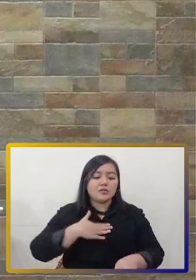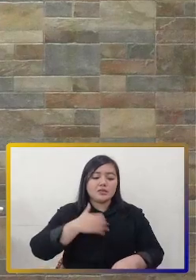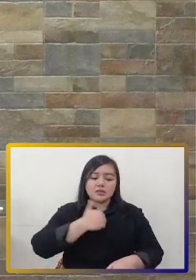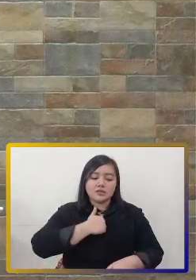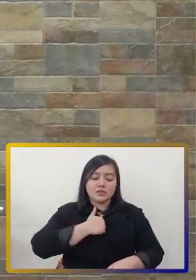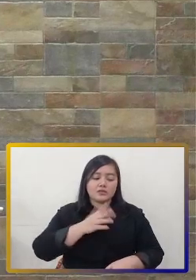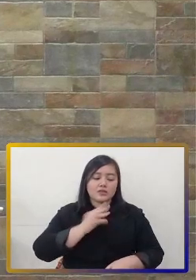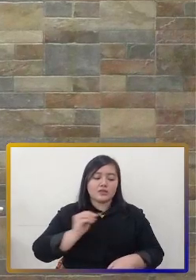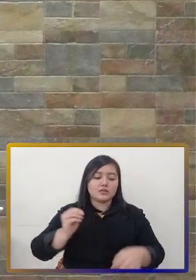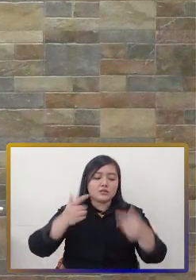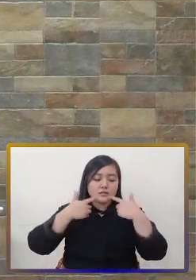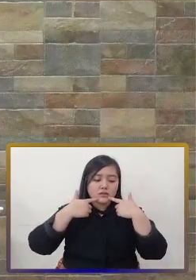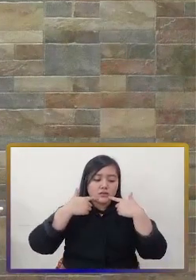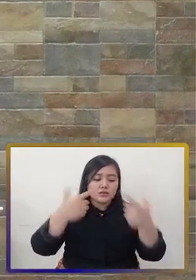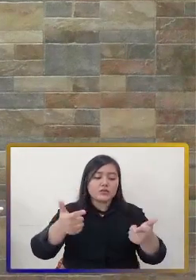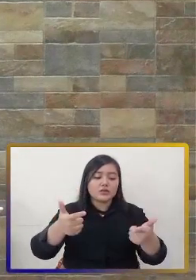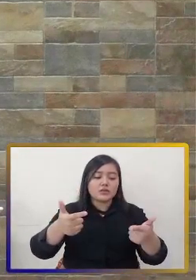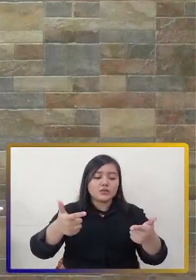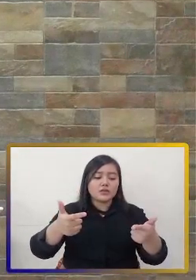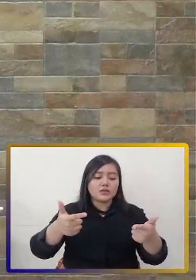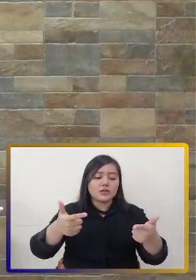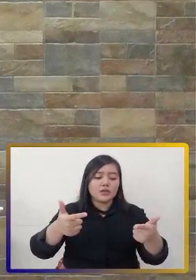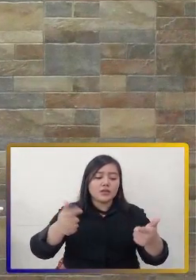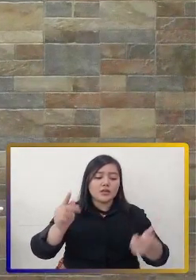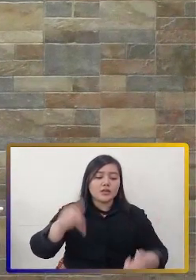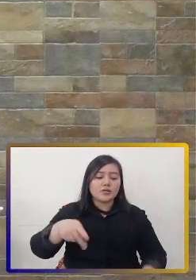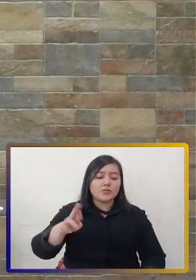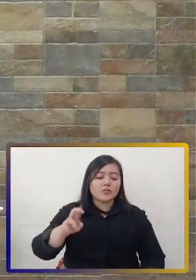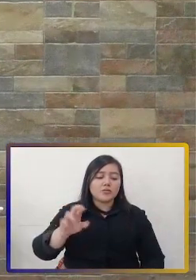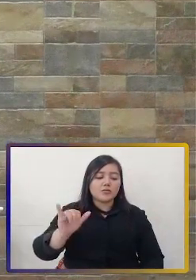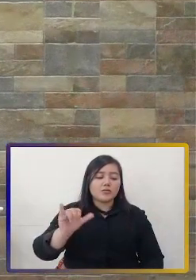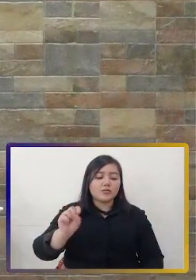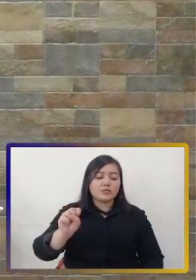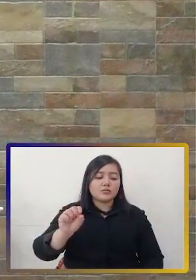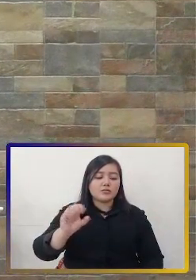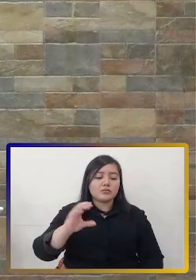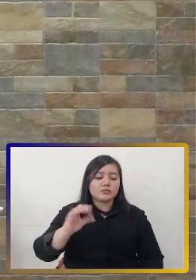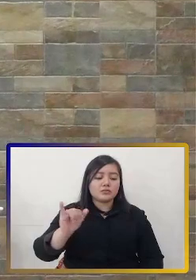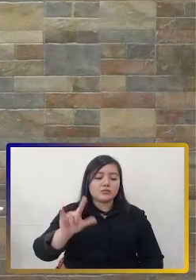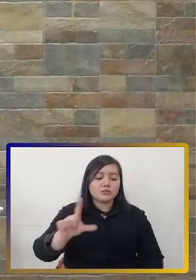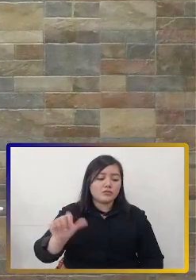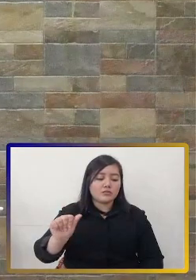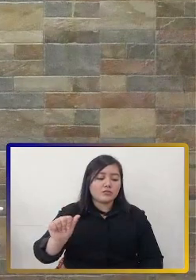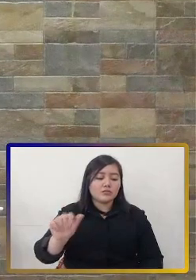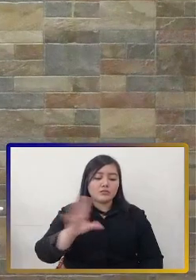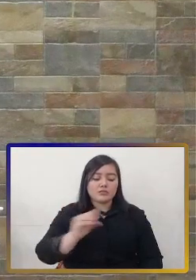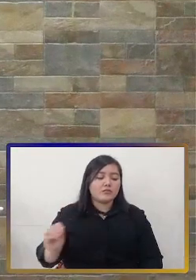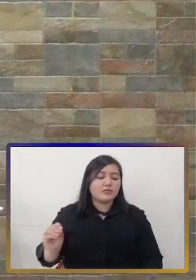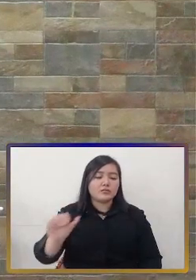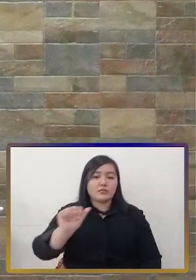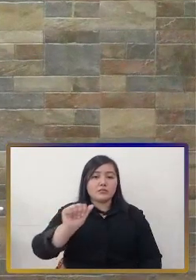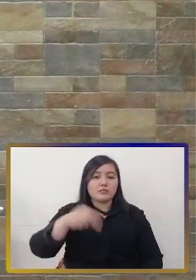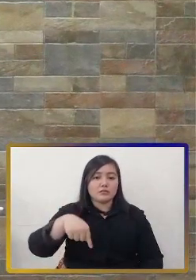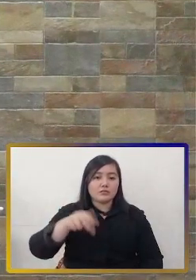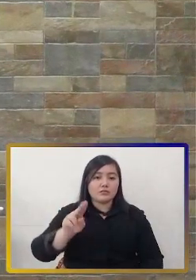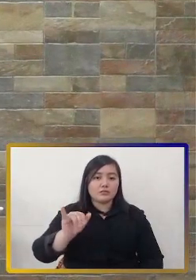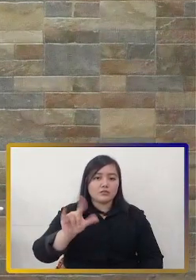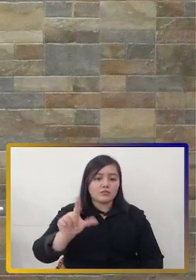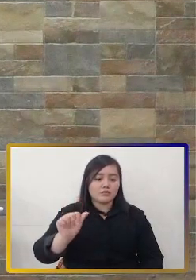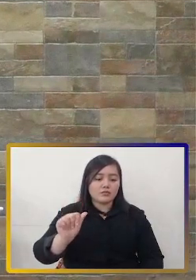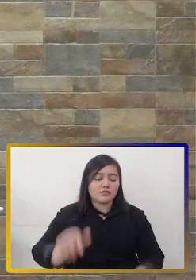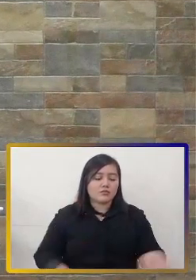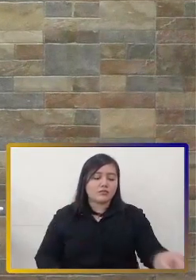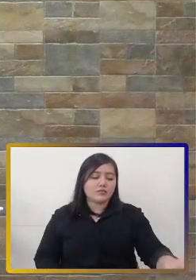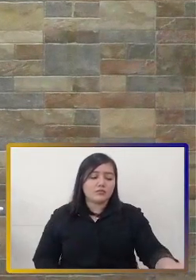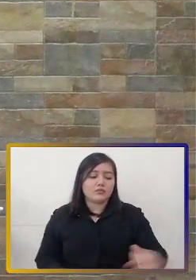Greet Priscilla and Aquila, my helpers in Christ Jesus. Nakikita po natin dito, mga kapatid, sa verse